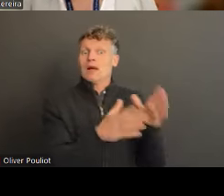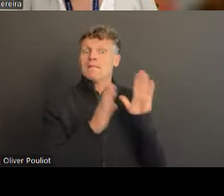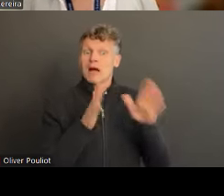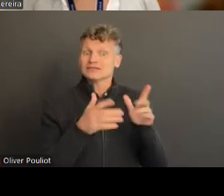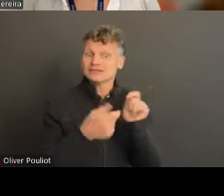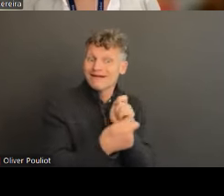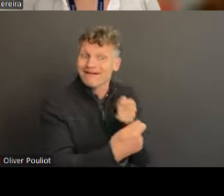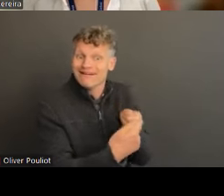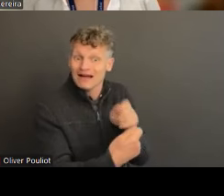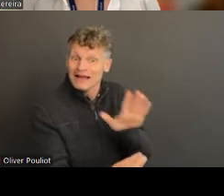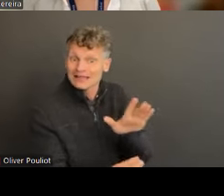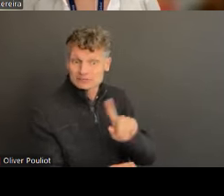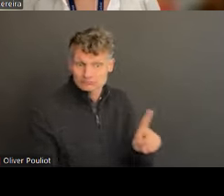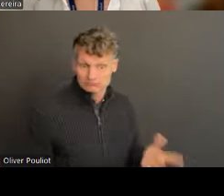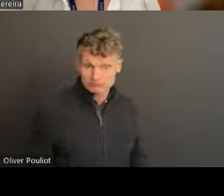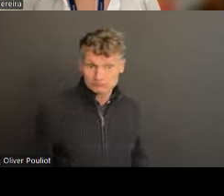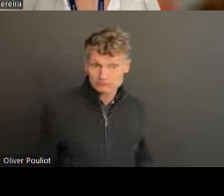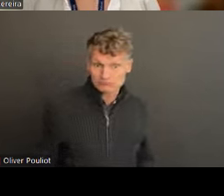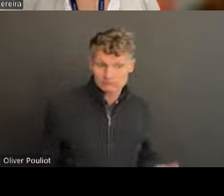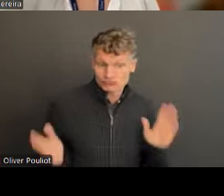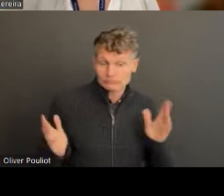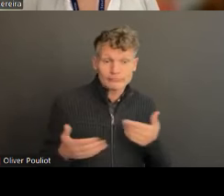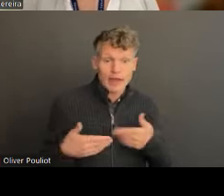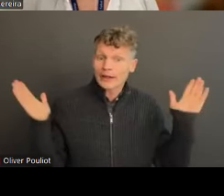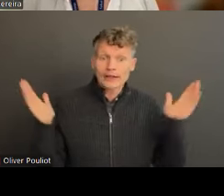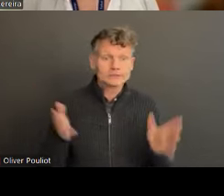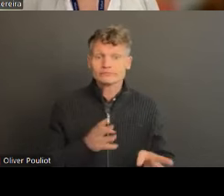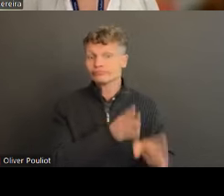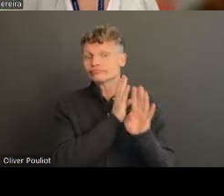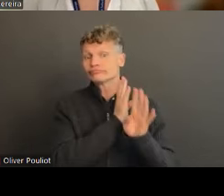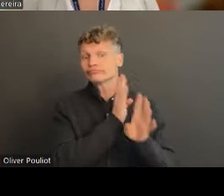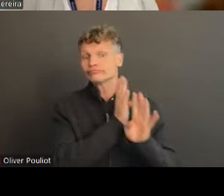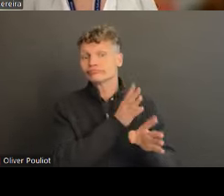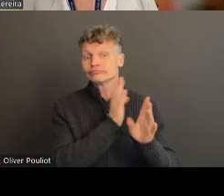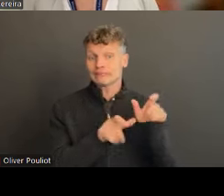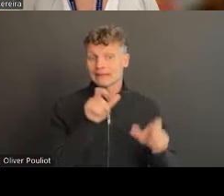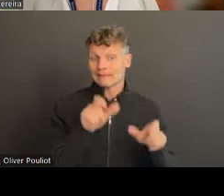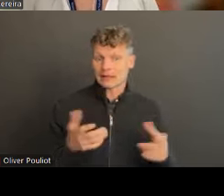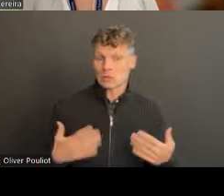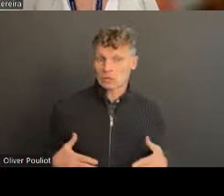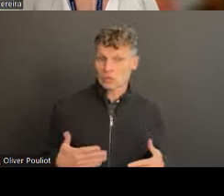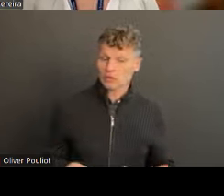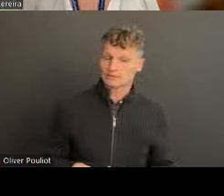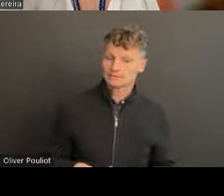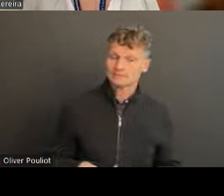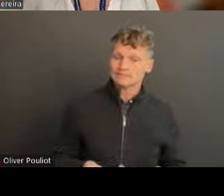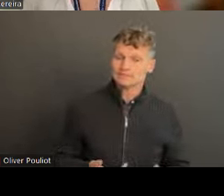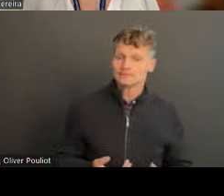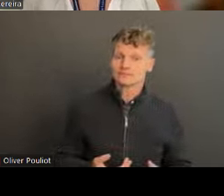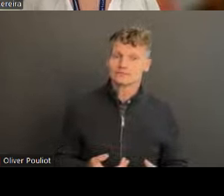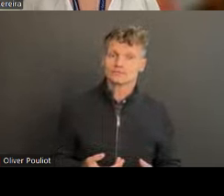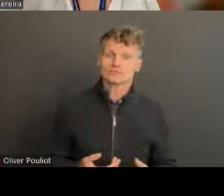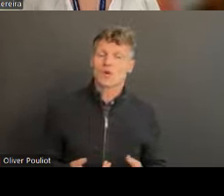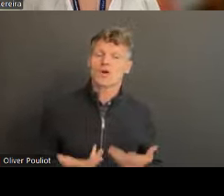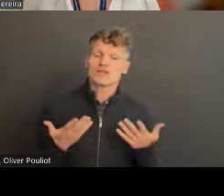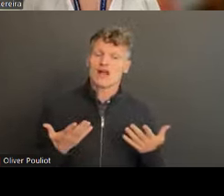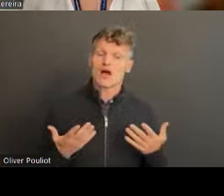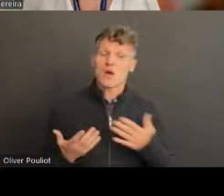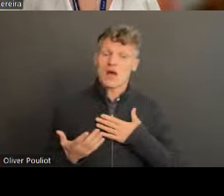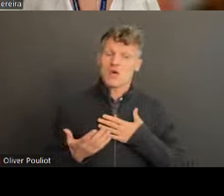out monitoring and evaluation of its effect. And on the other hand, in the field of intersectorial work, we were able